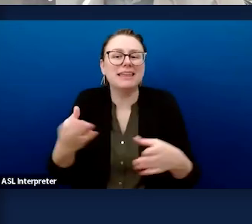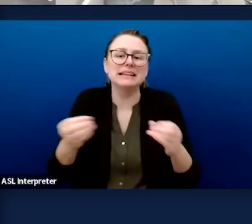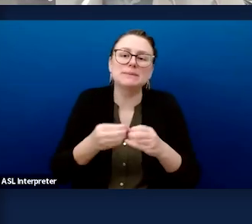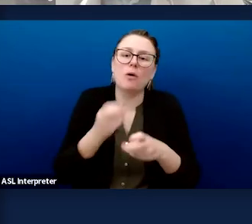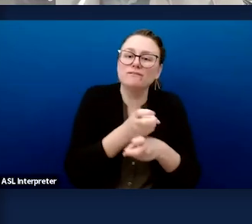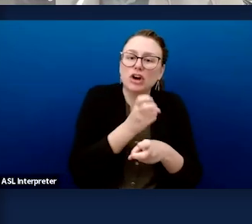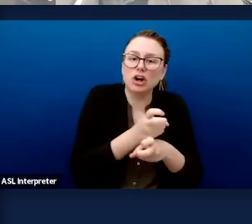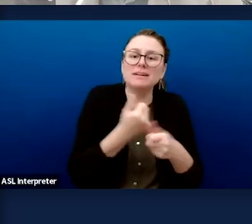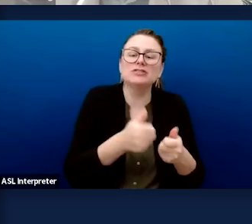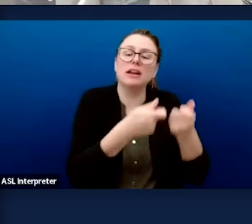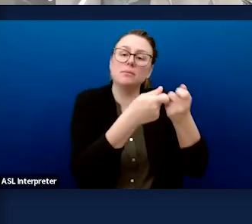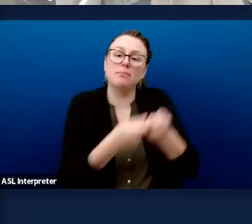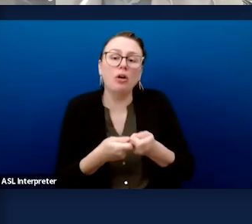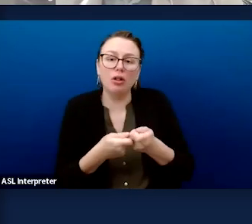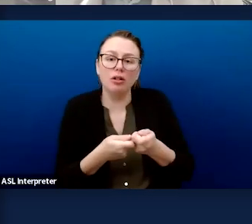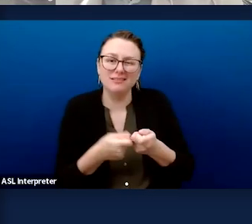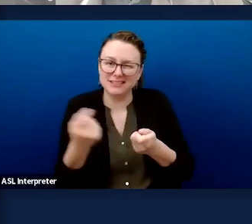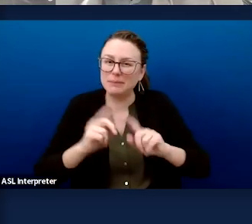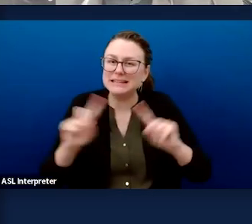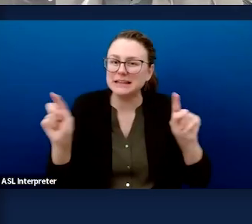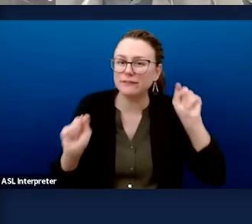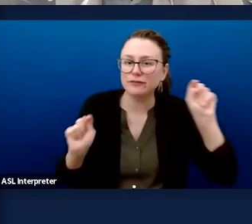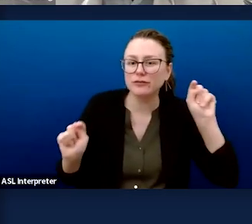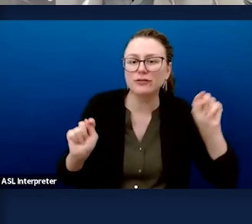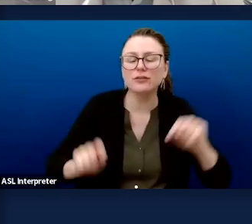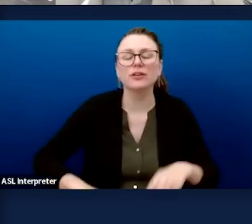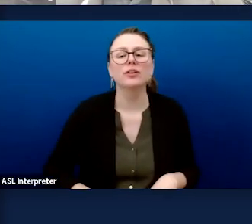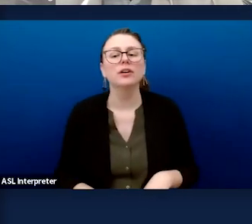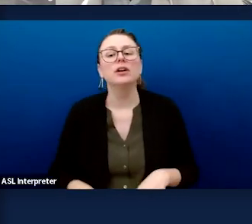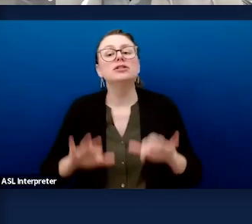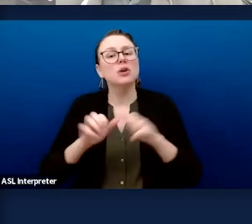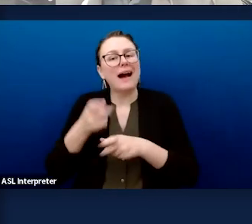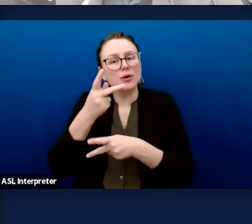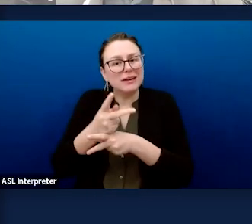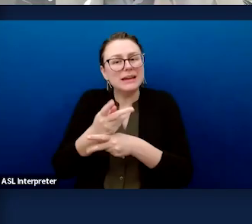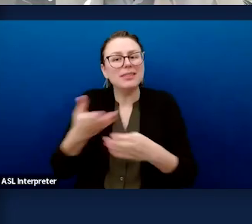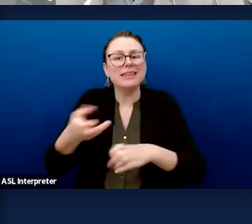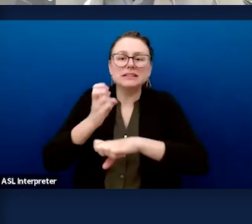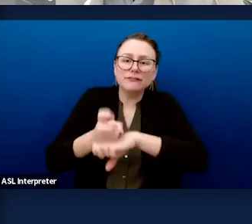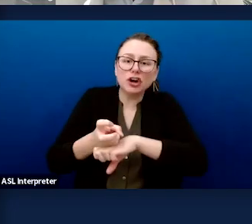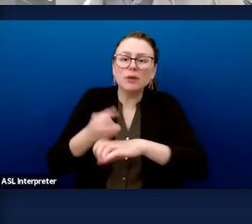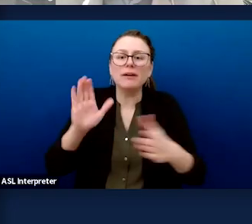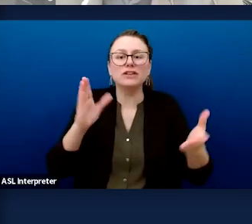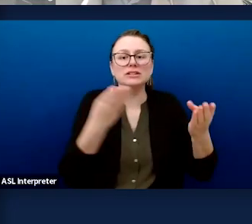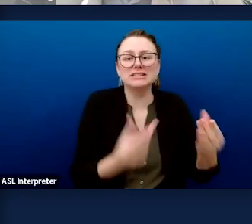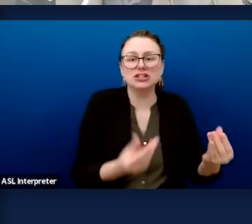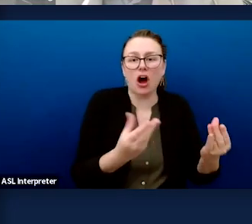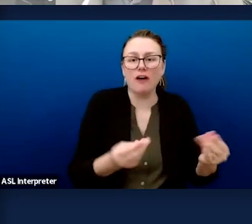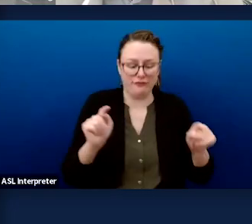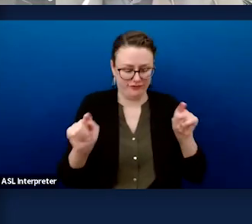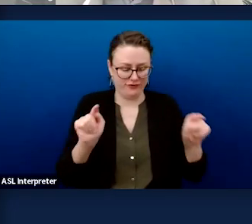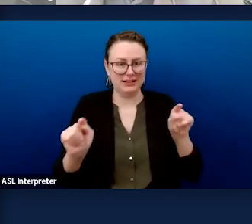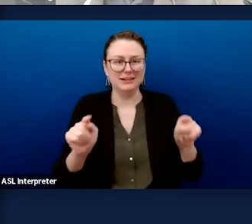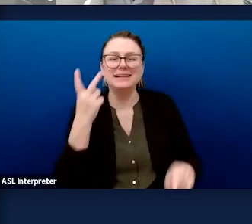and pull things out. So in terms of keeping things firm or keeping things soft, we typically look at this